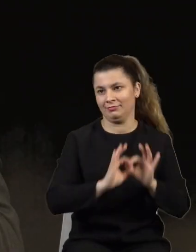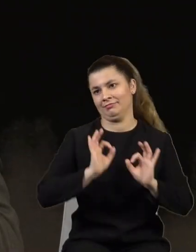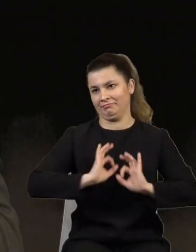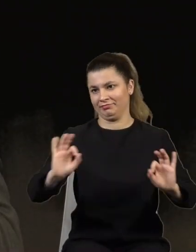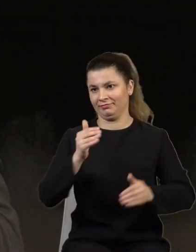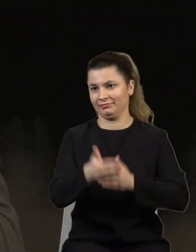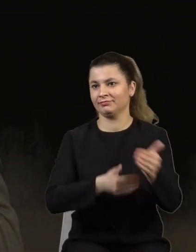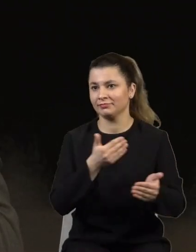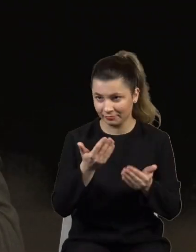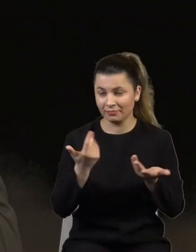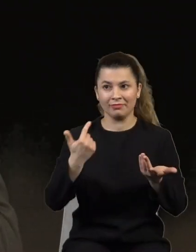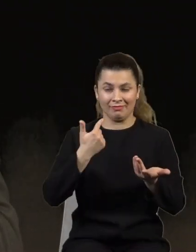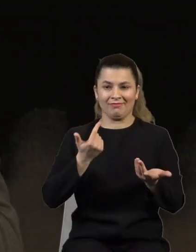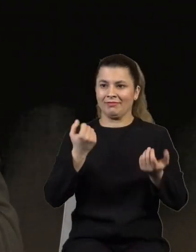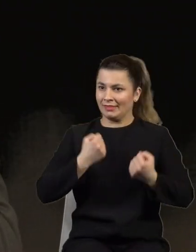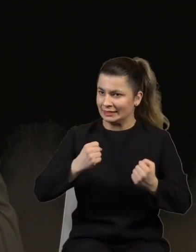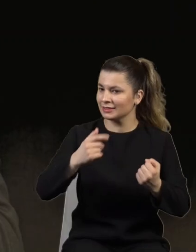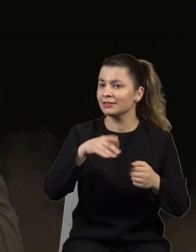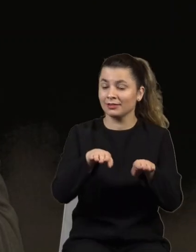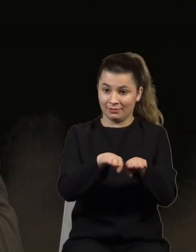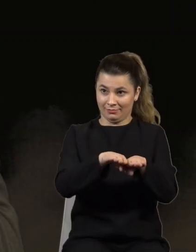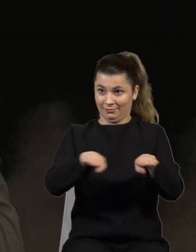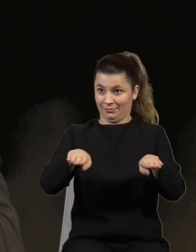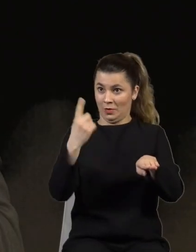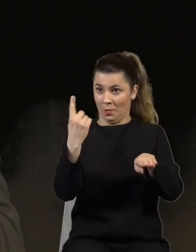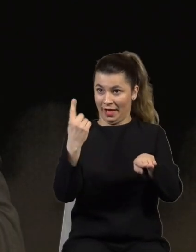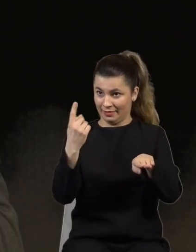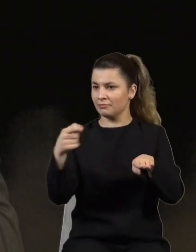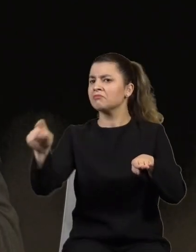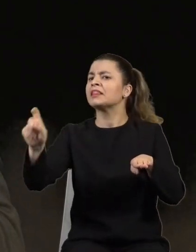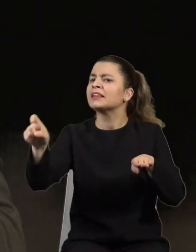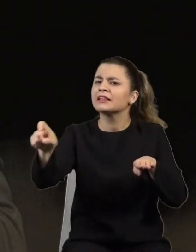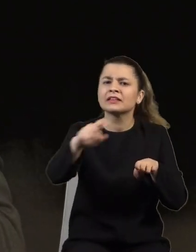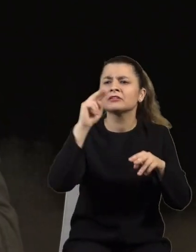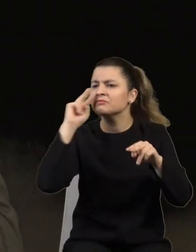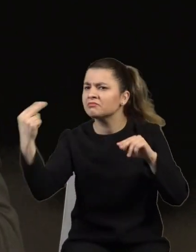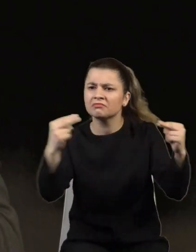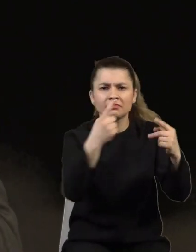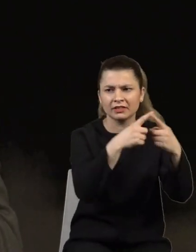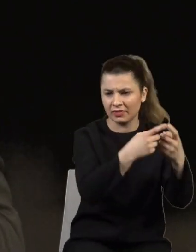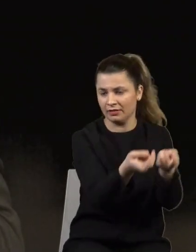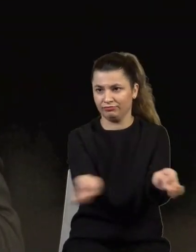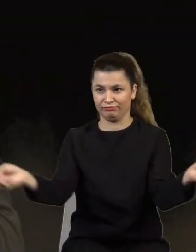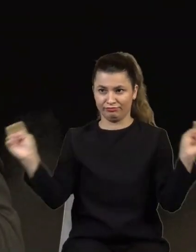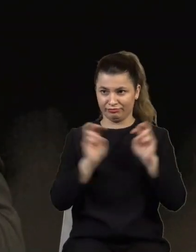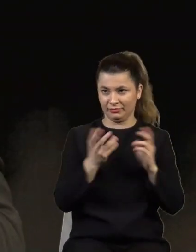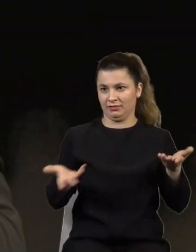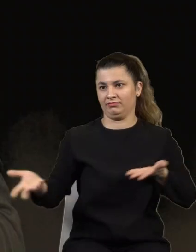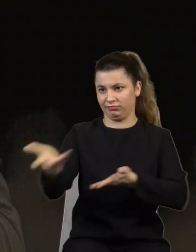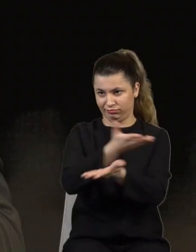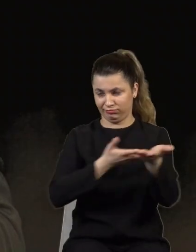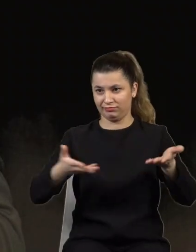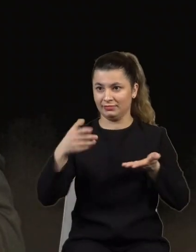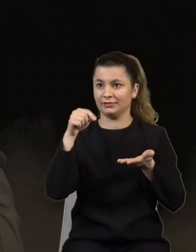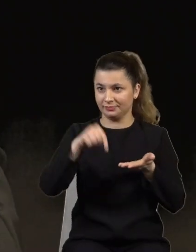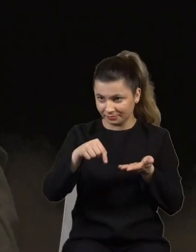from the security perspective, it's a much wider stakeholder engagement. We're looking at law enforcement, but we look at customs, we look at all